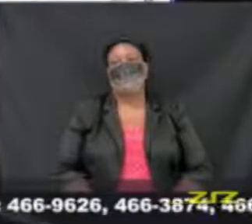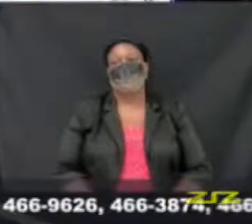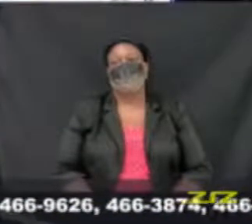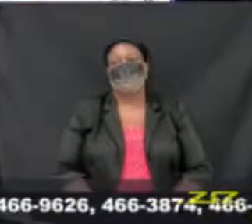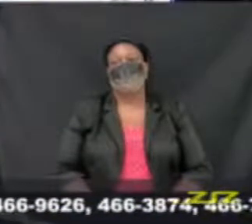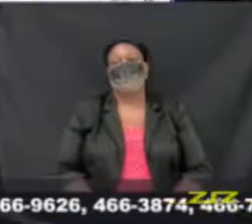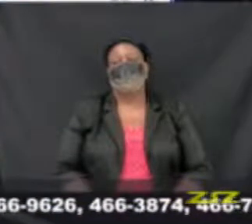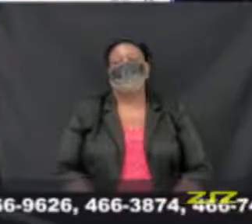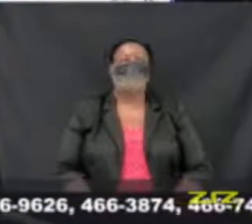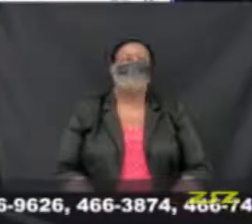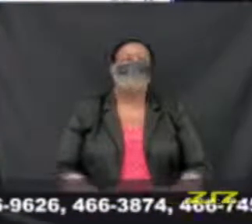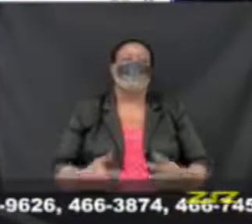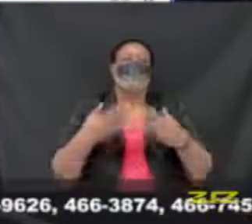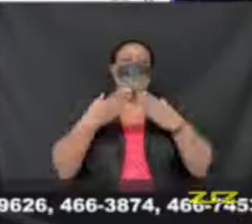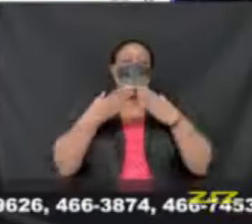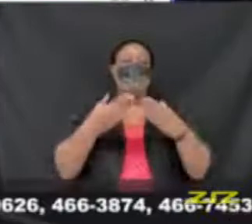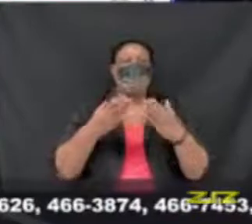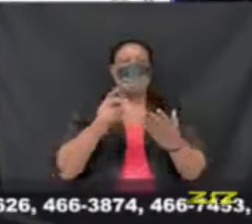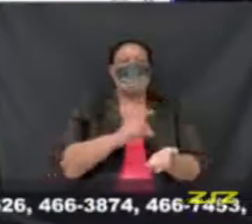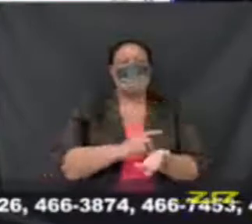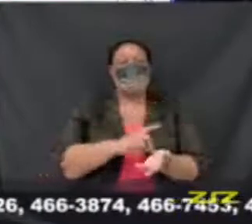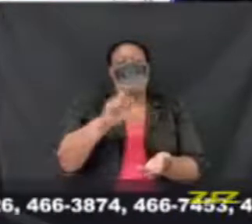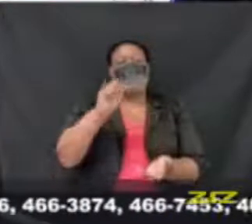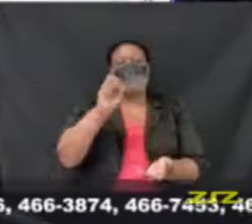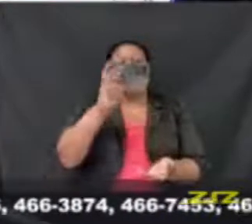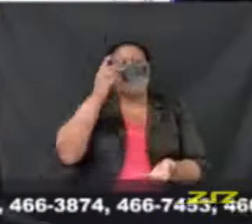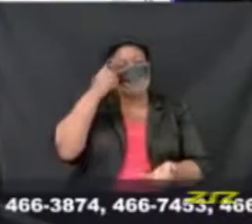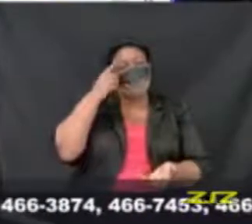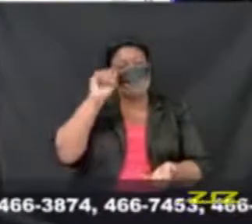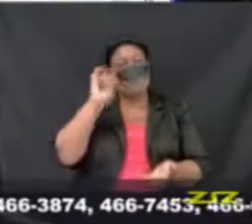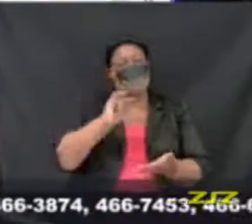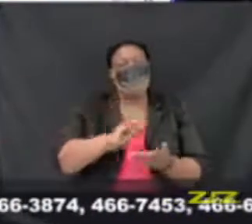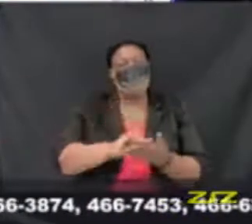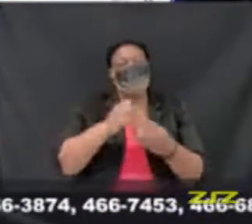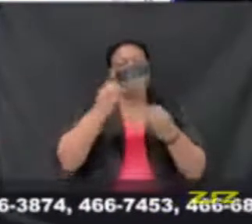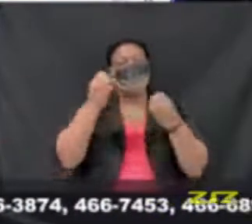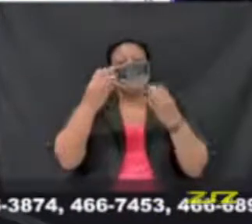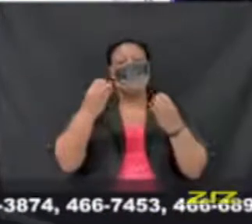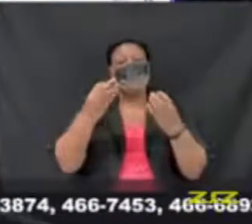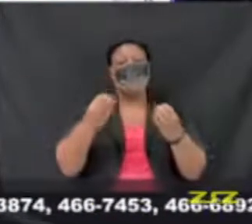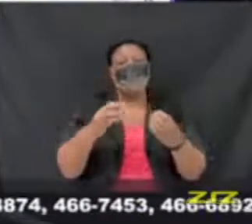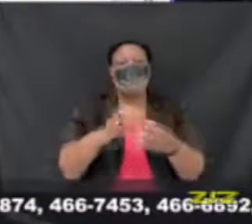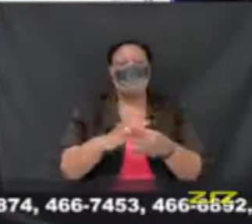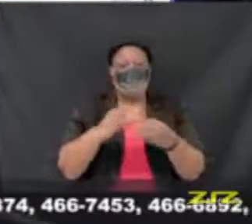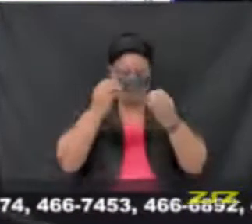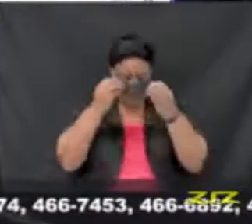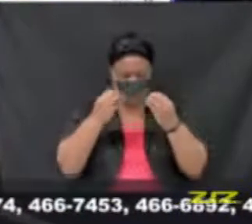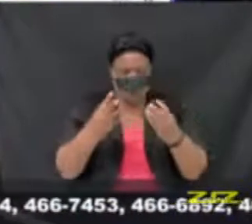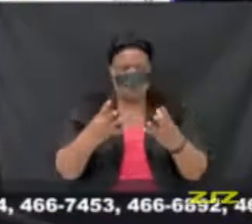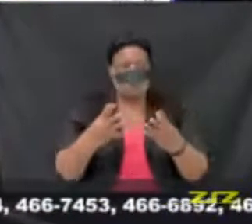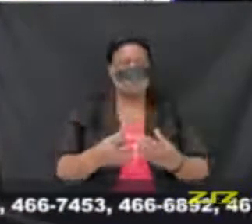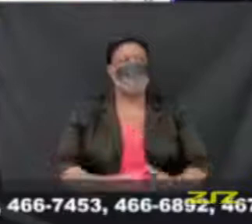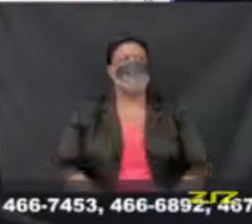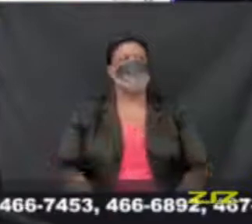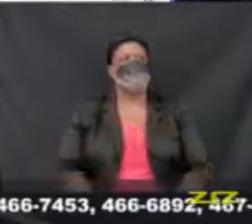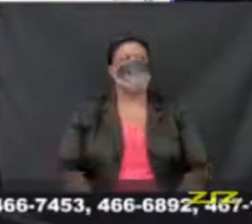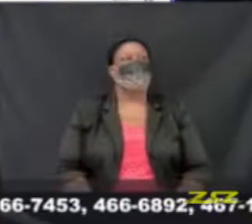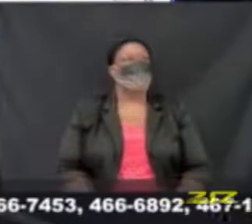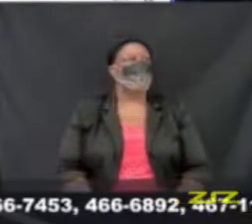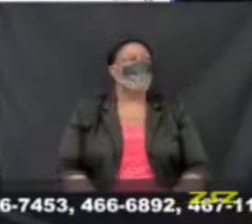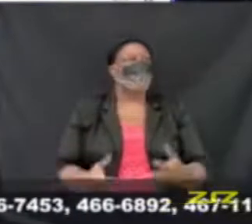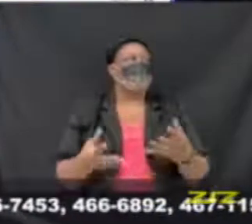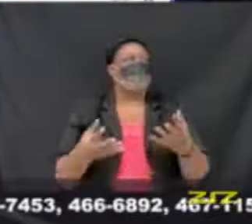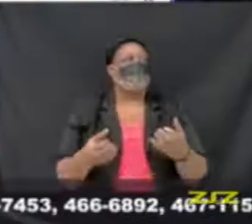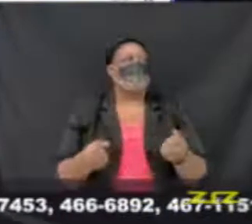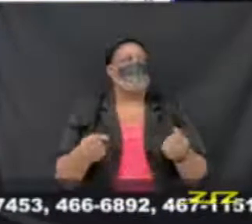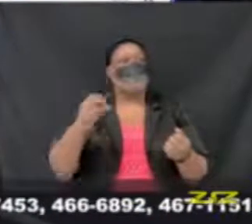Thank you, Dr. Laws, for that informative presentation. I wish to acknowledge the co-chair of the Disaster Mitigation Council, the